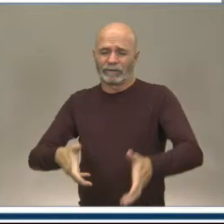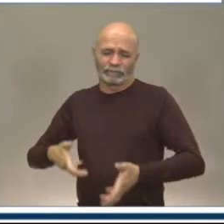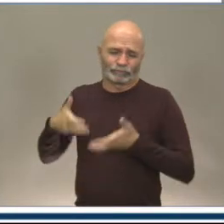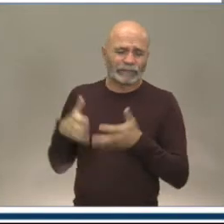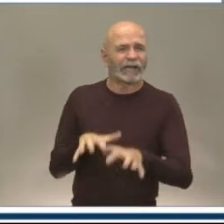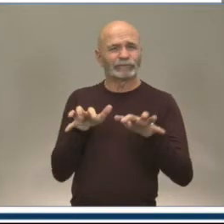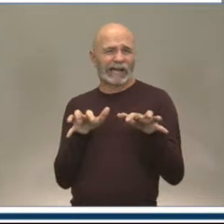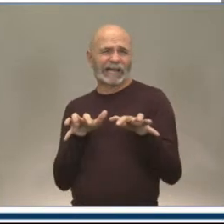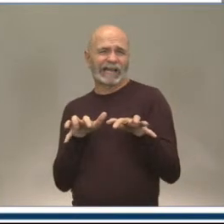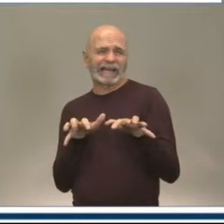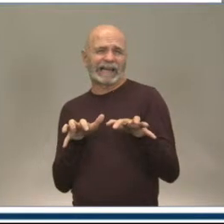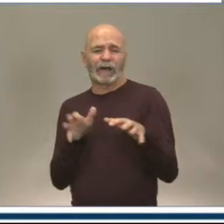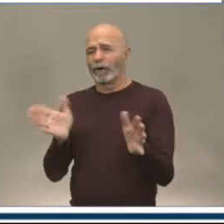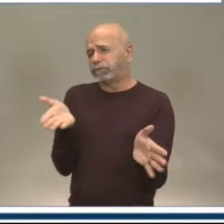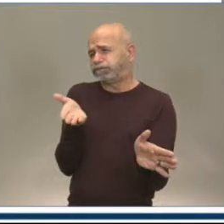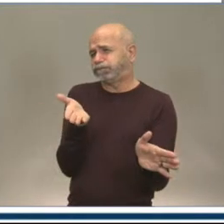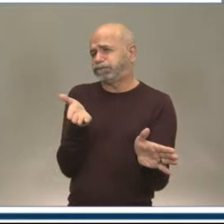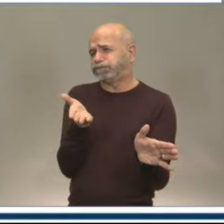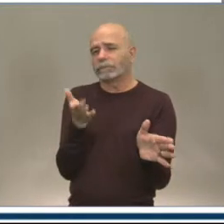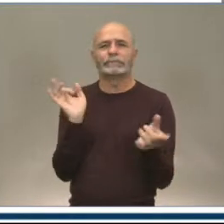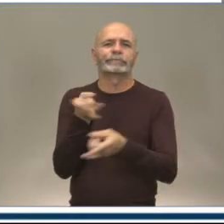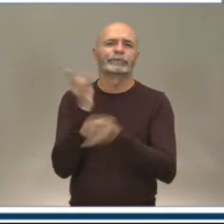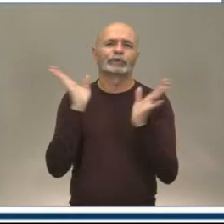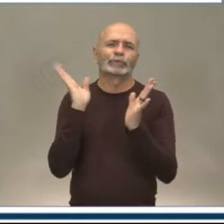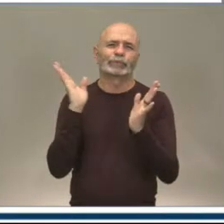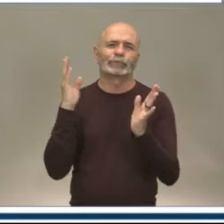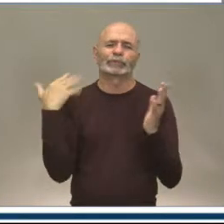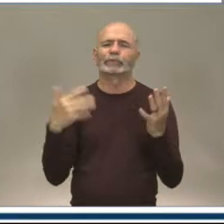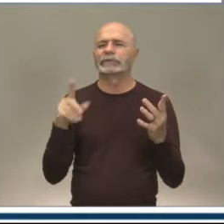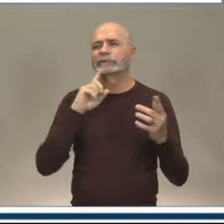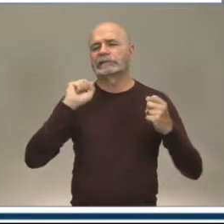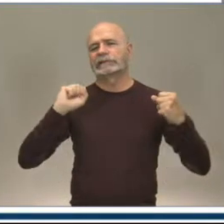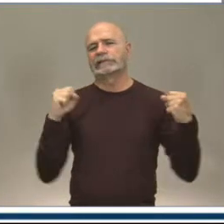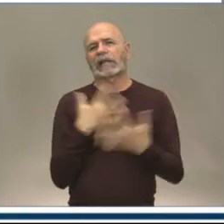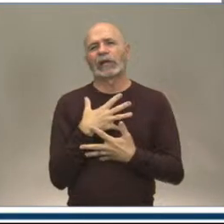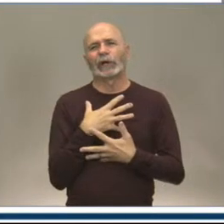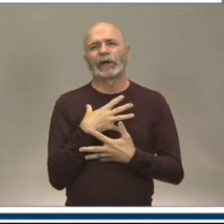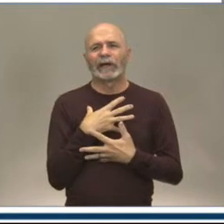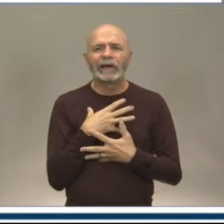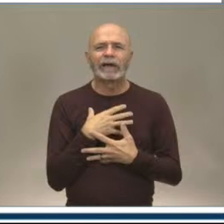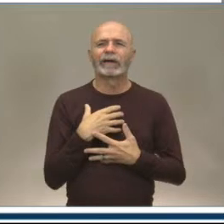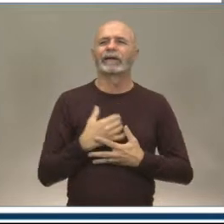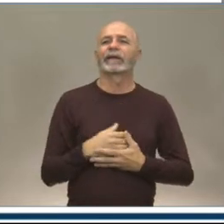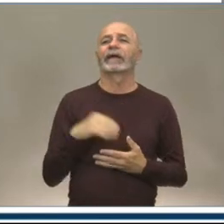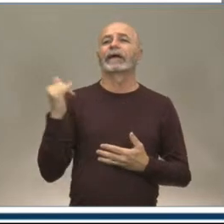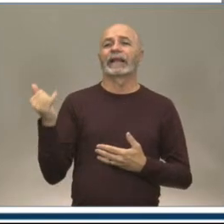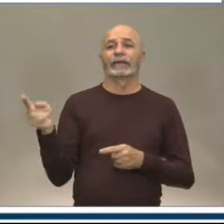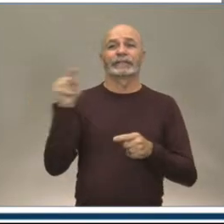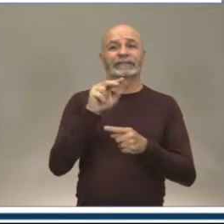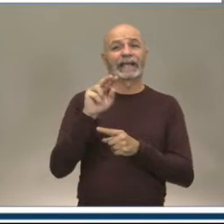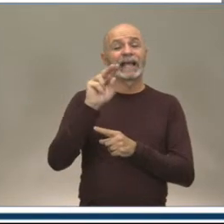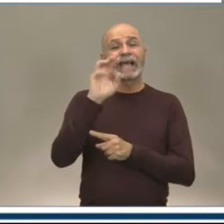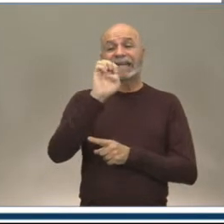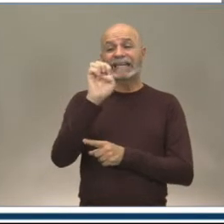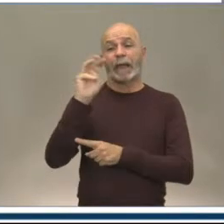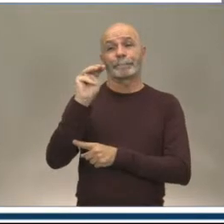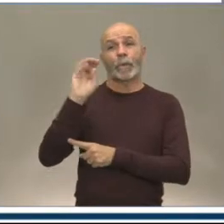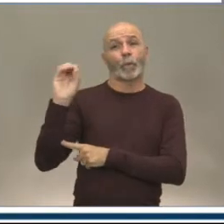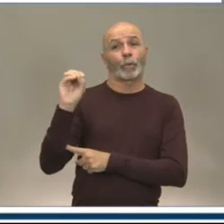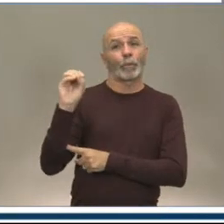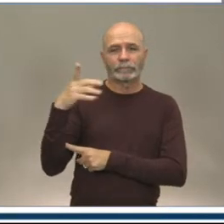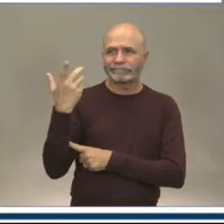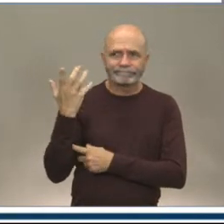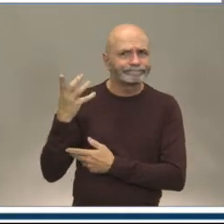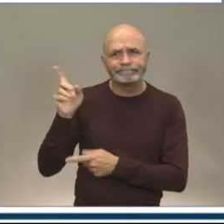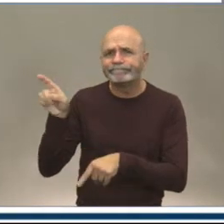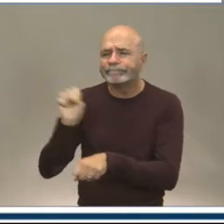scary situation there for sure. The Nova Scotia Emergency Management Office is working with the affected municipalities